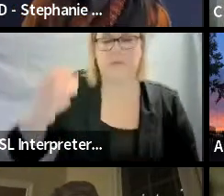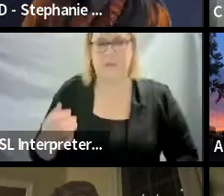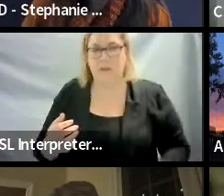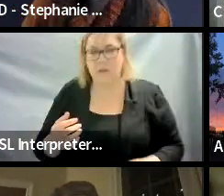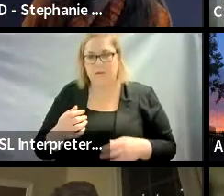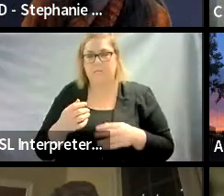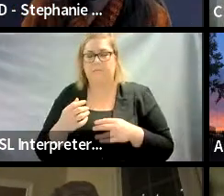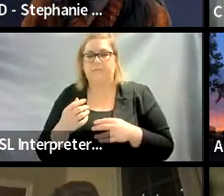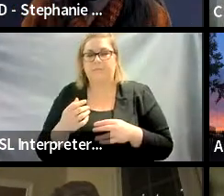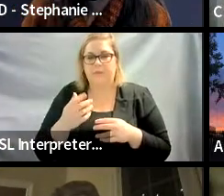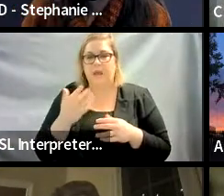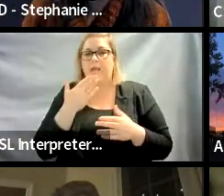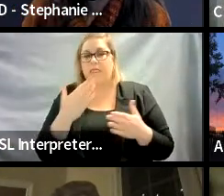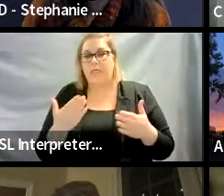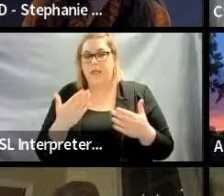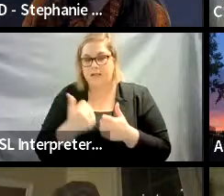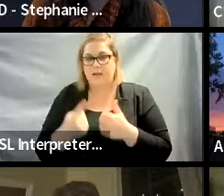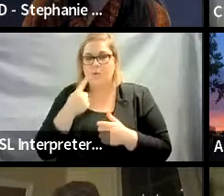standing updates.